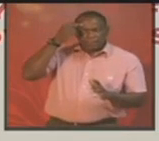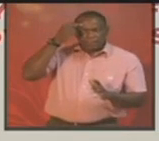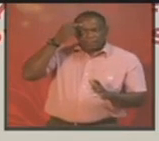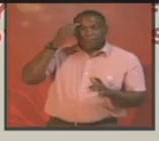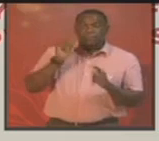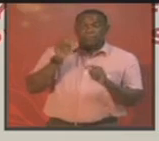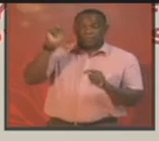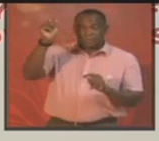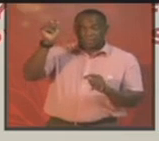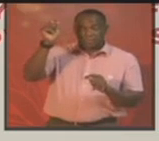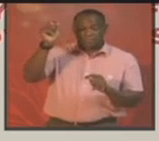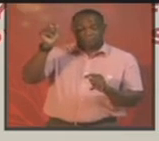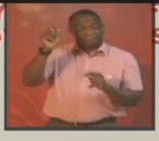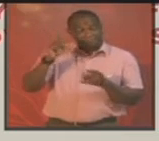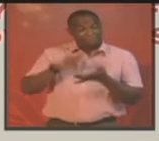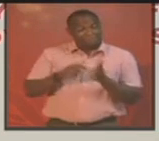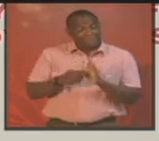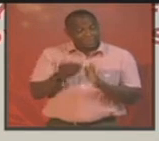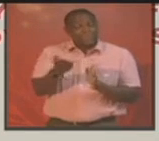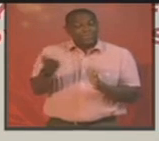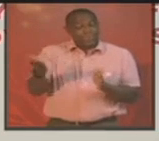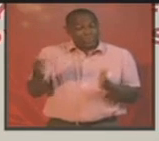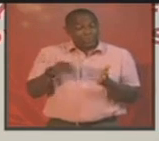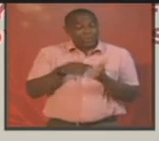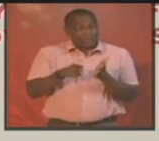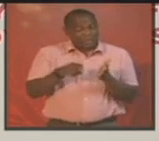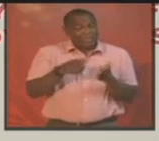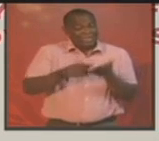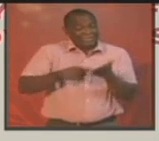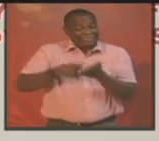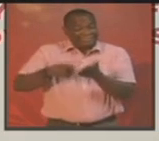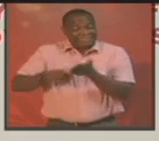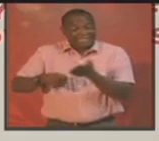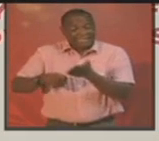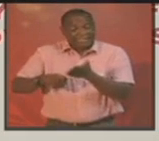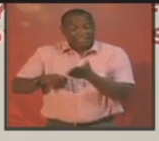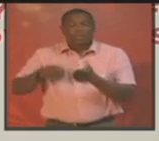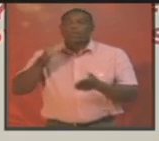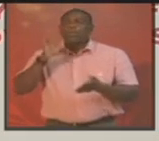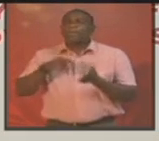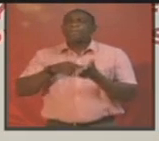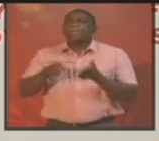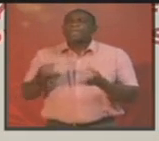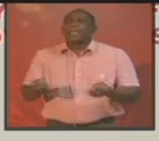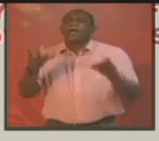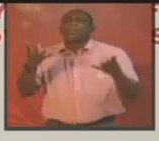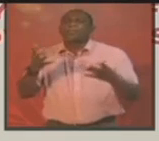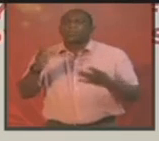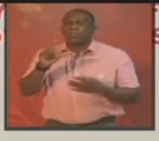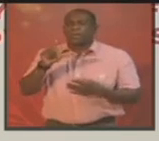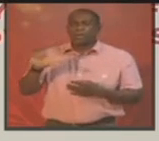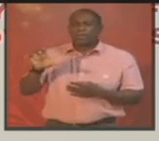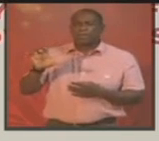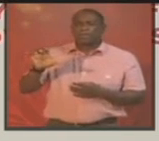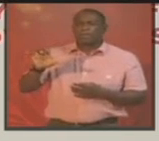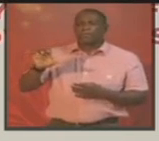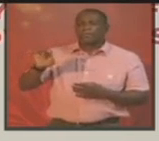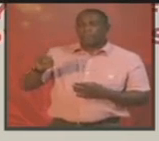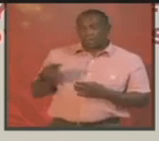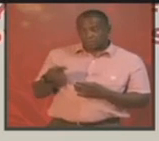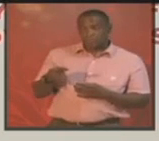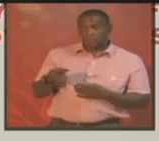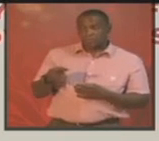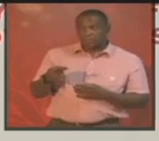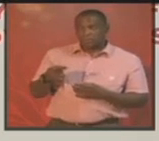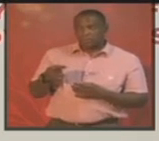the taxpayer, will be paying for this first tranche of 100,000 plus 800